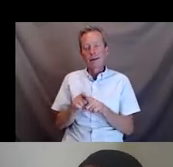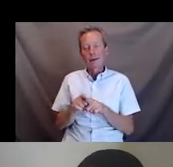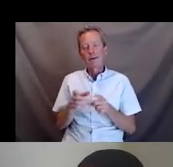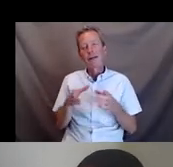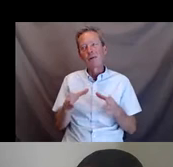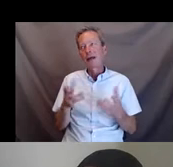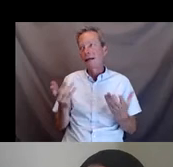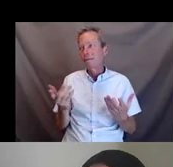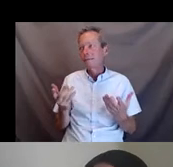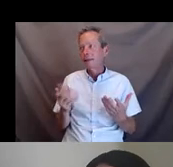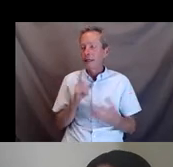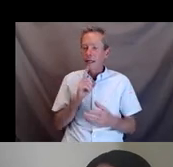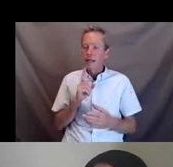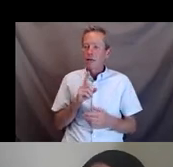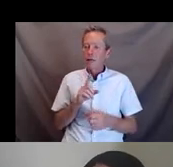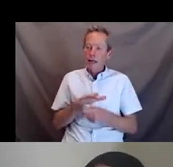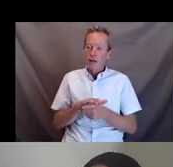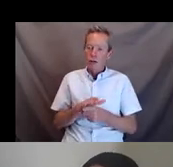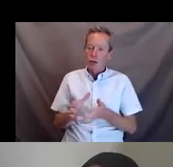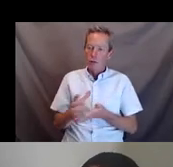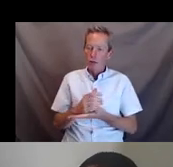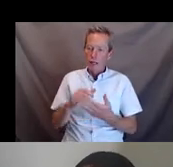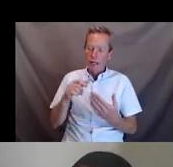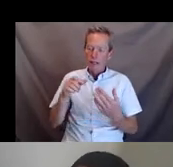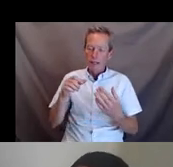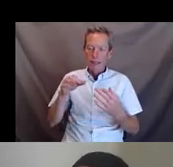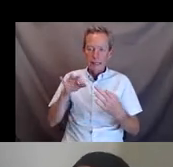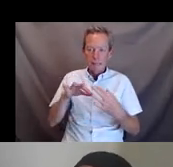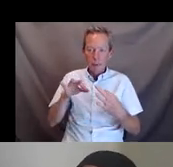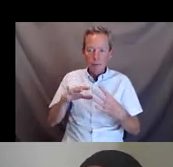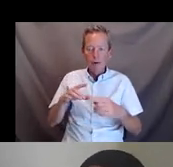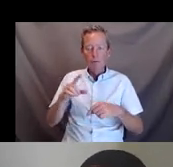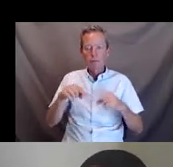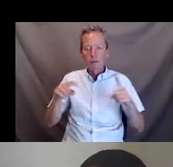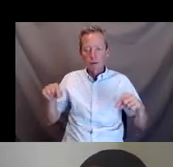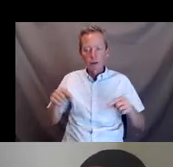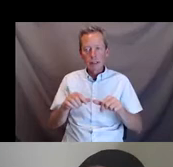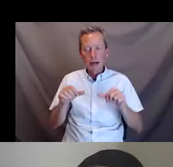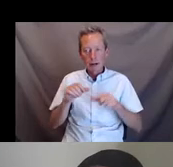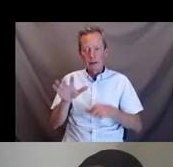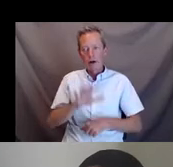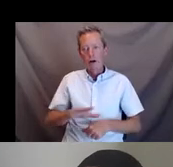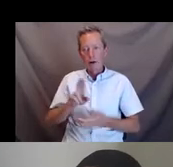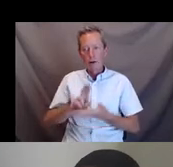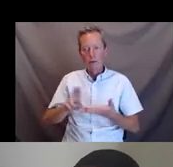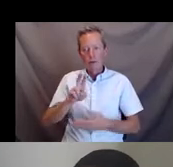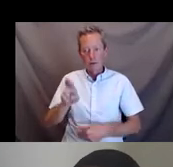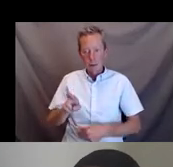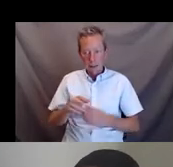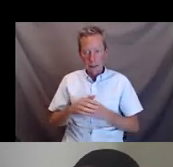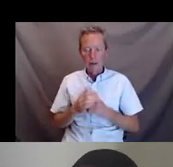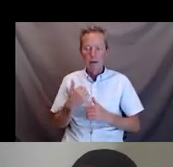that ensures that we get some input from some diverse areas throughout the institution. We had some